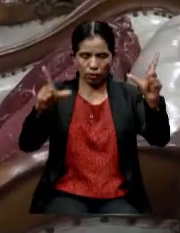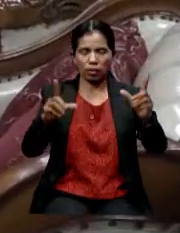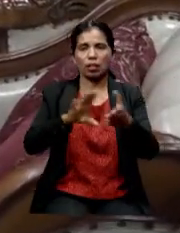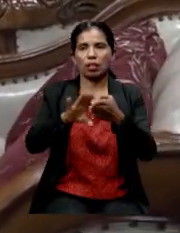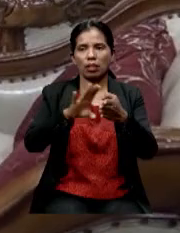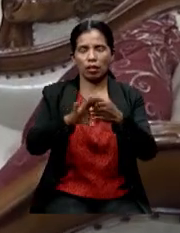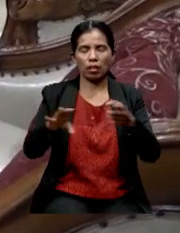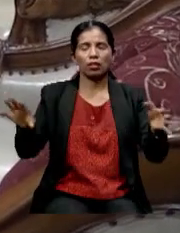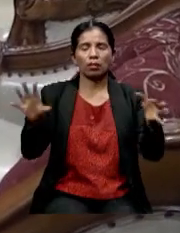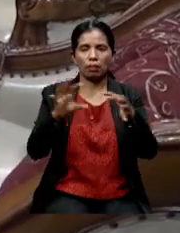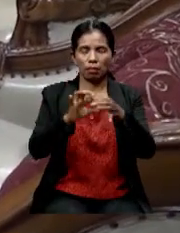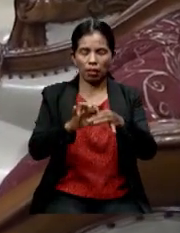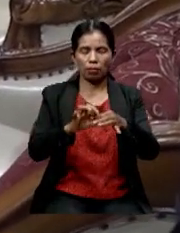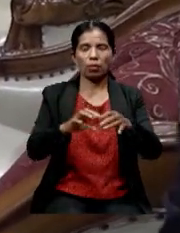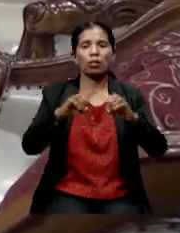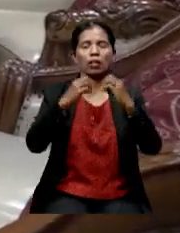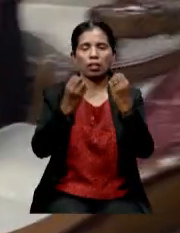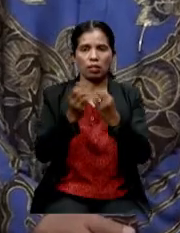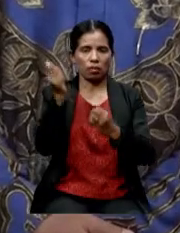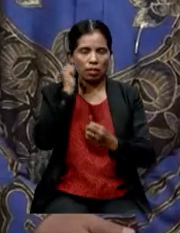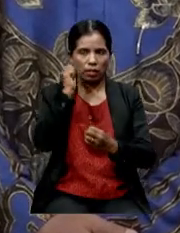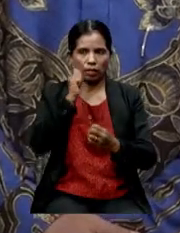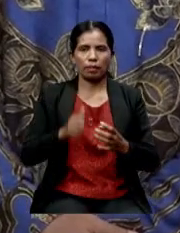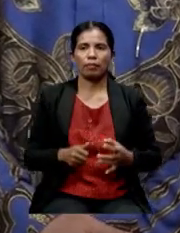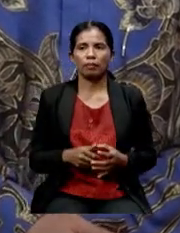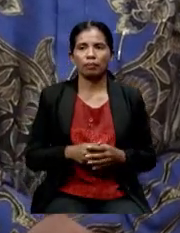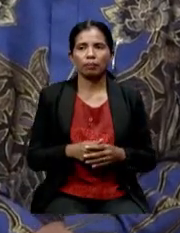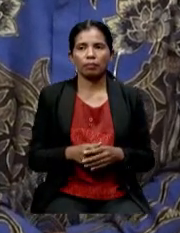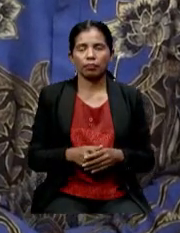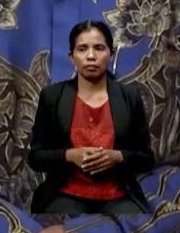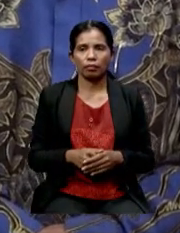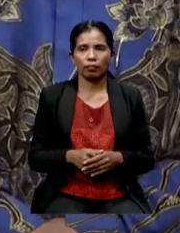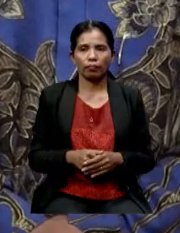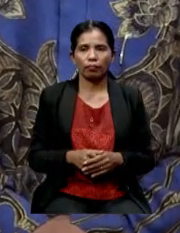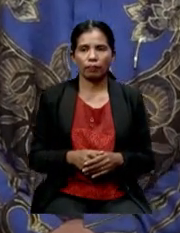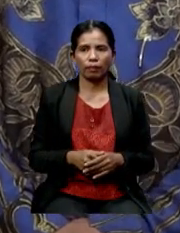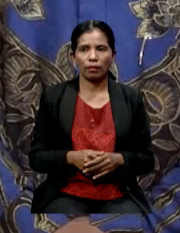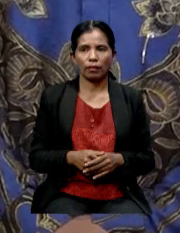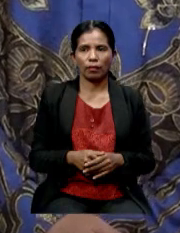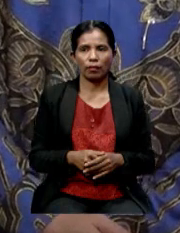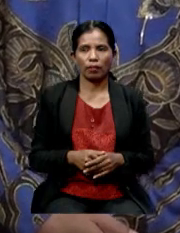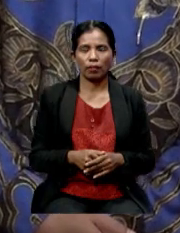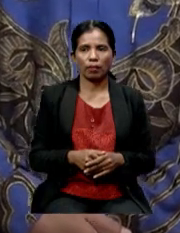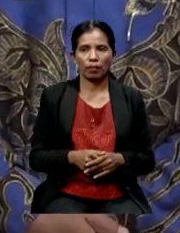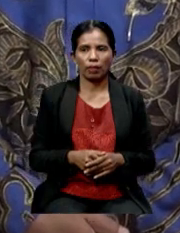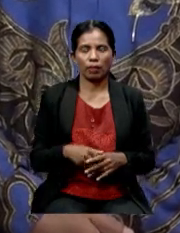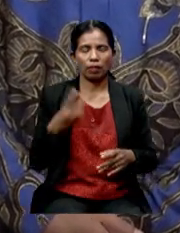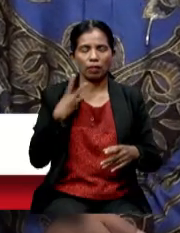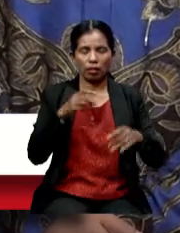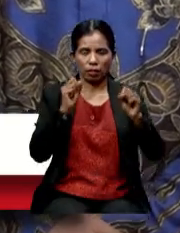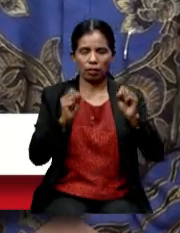atu sai membro organização ASEAN. Amen. Biarpun ini terus berlangsung dan